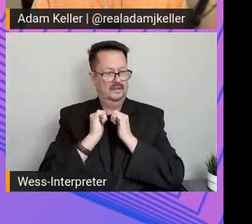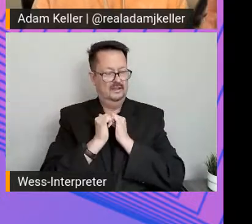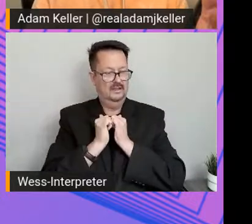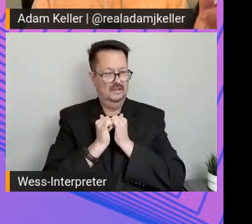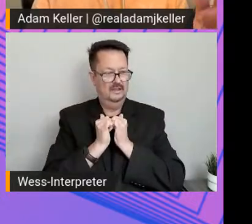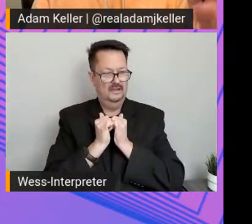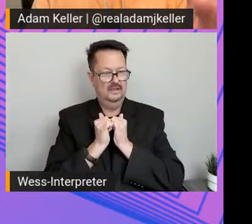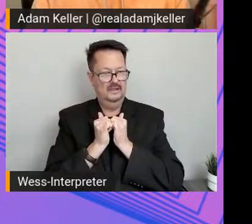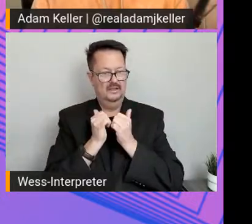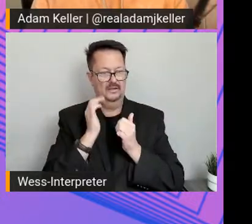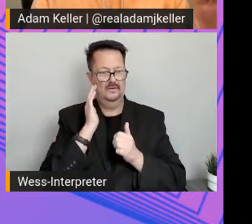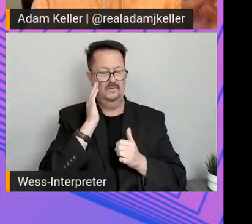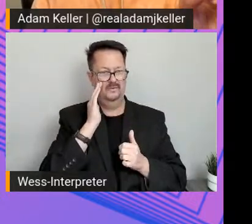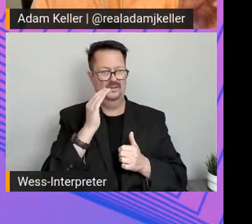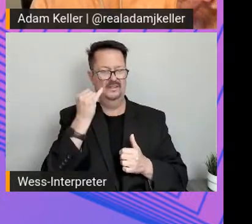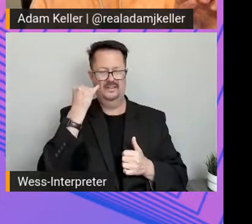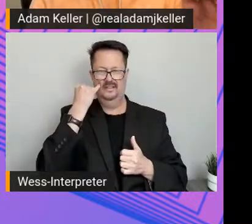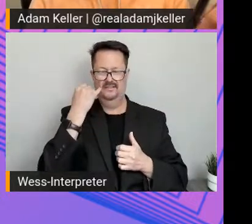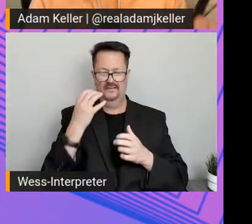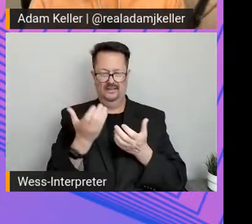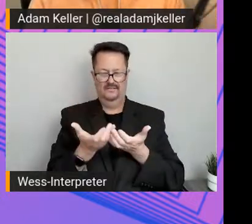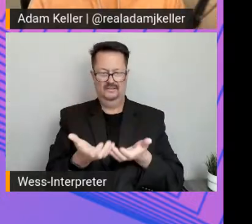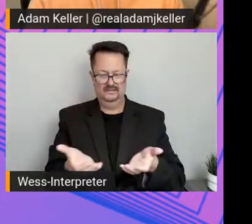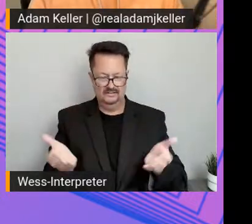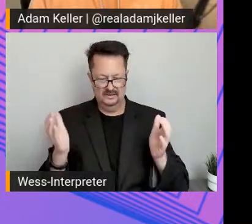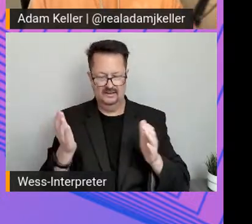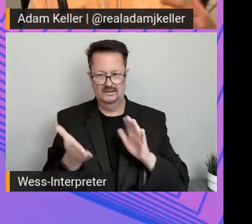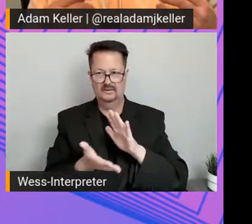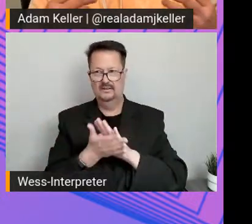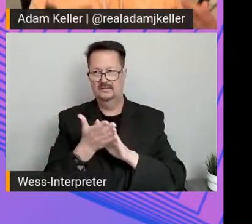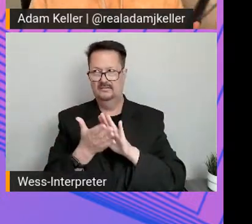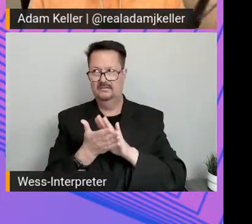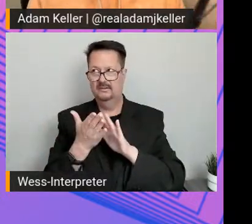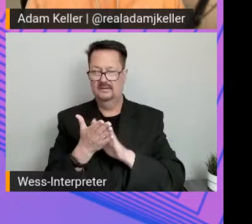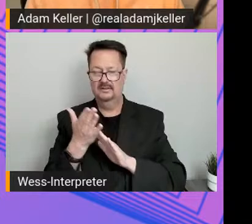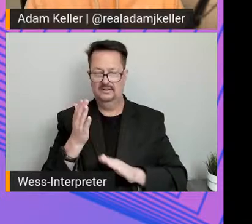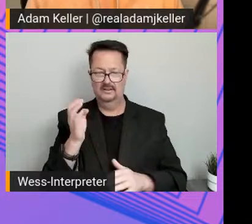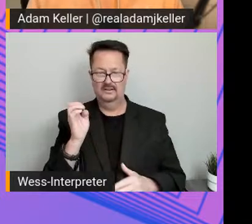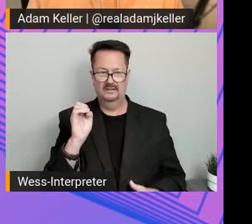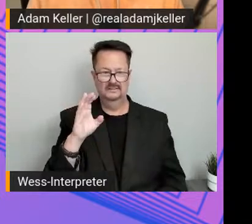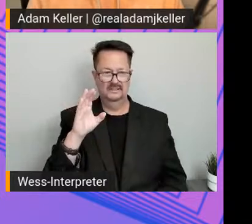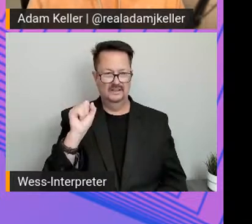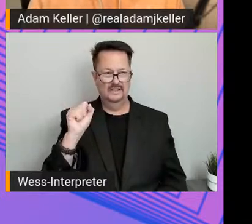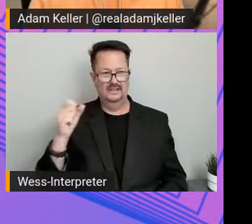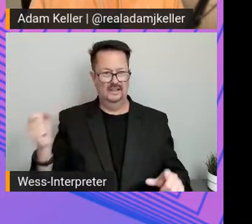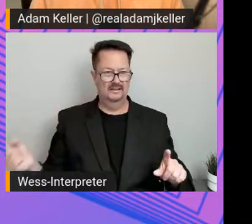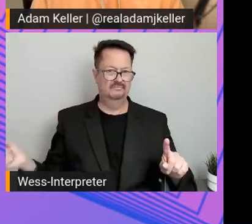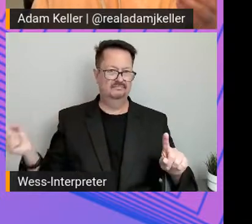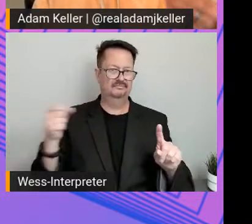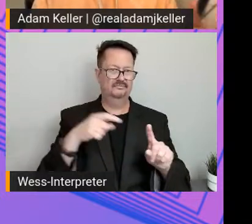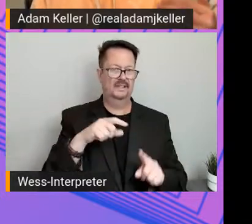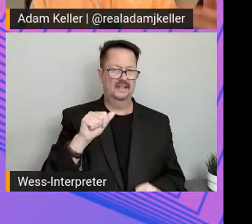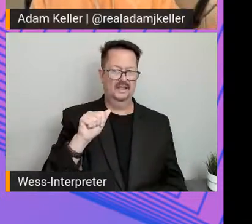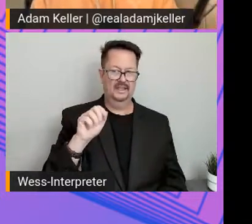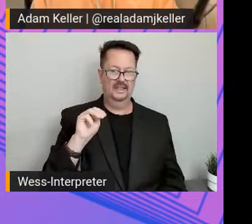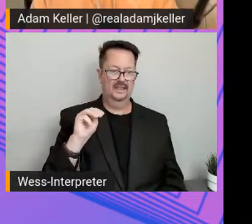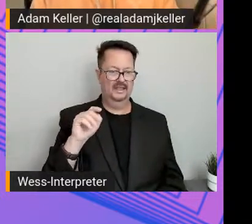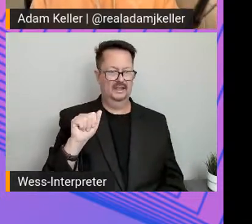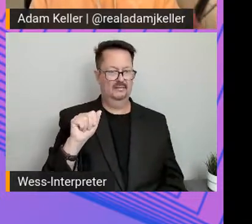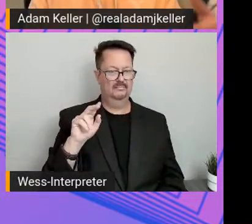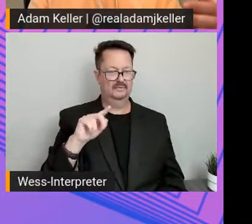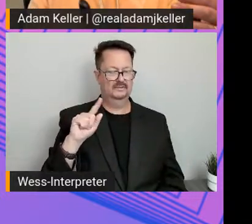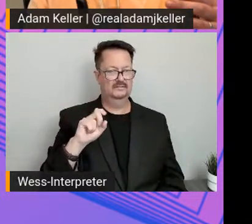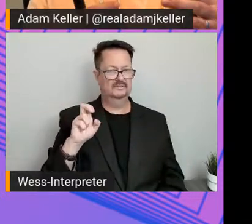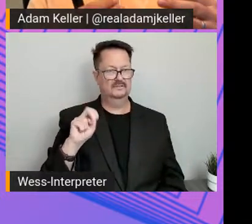take, if I have a container running an ECS and I need it to talk to an Amazon S3 bucket, I need to be thinking